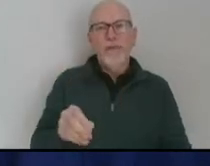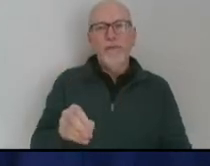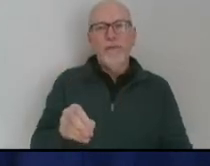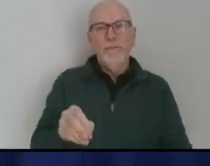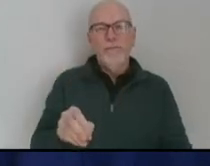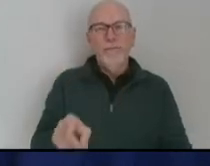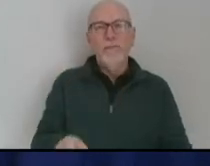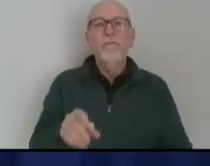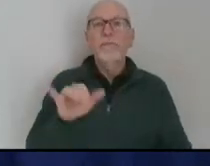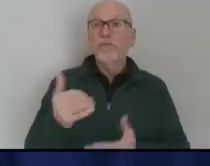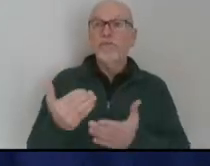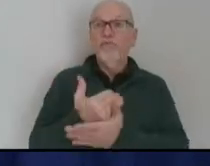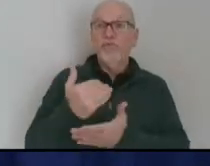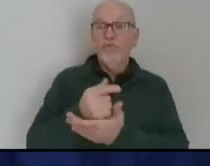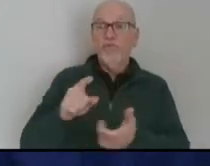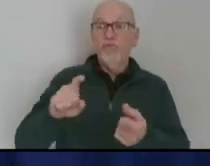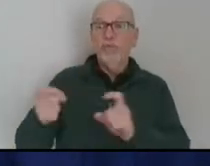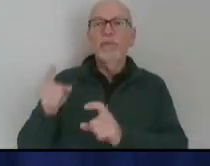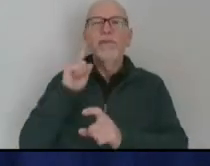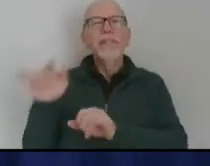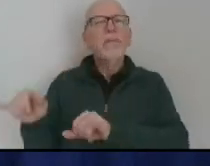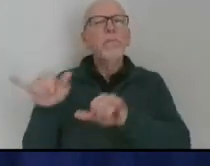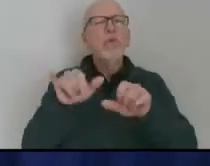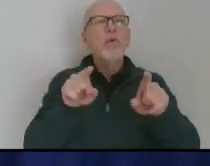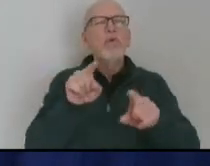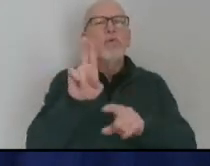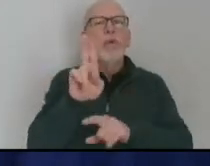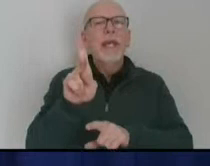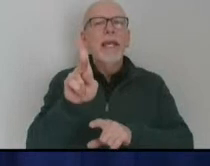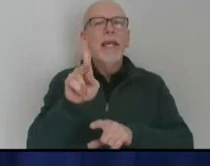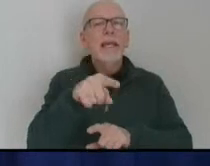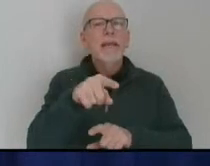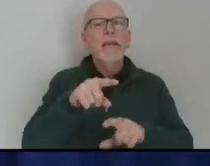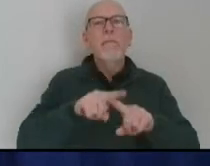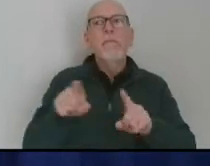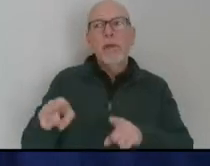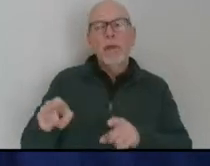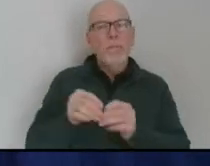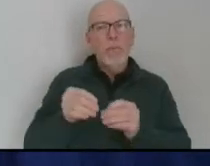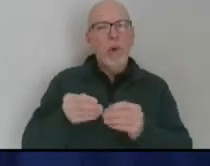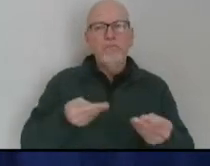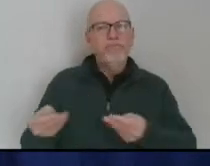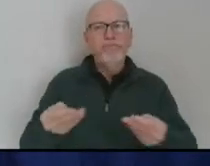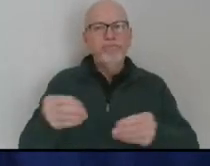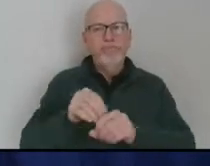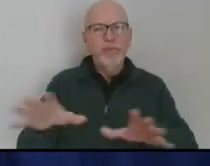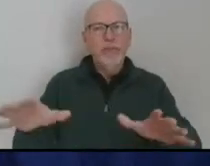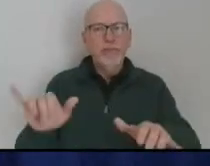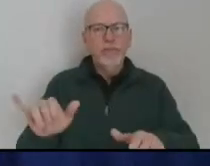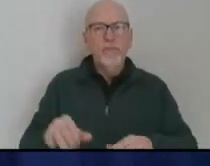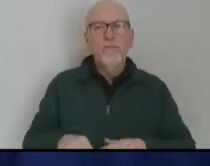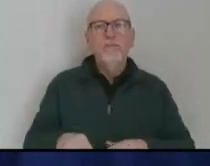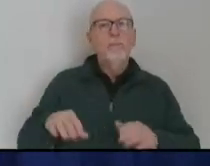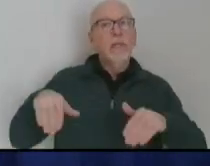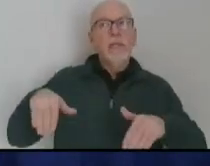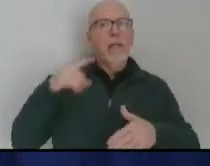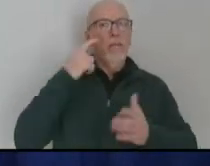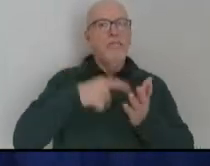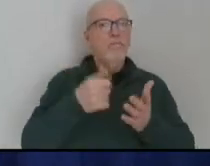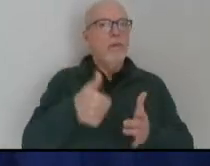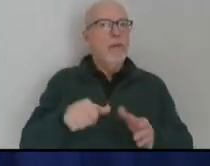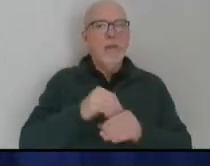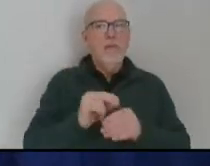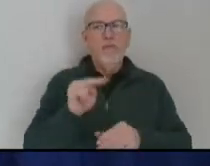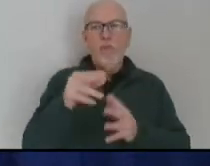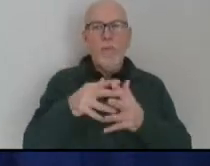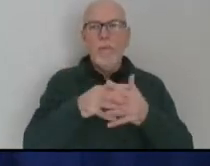strain behaves much like the UK variant and also is more transmissible. It has not been detected yet in North America,